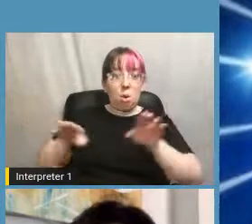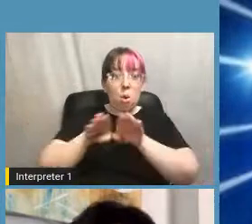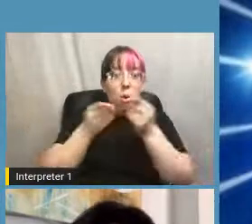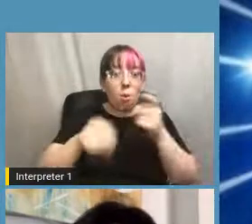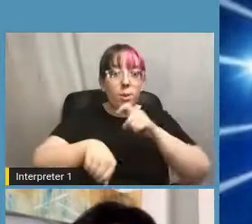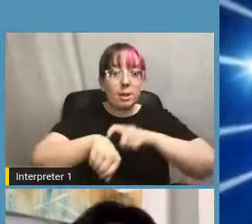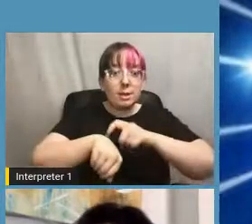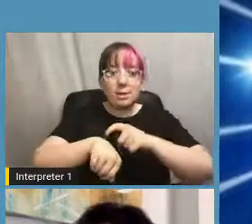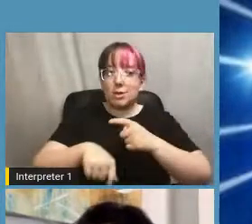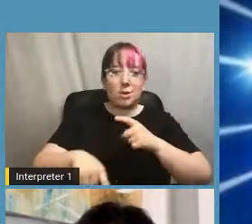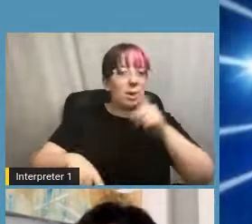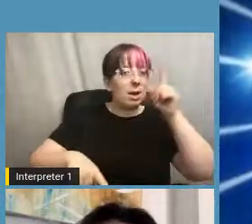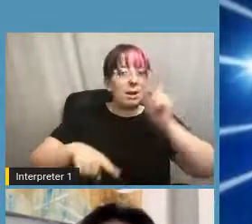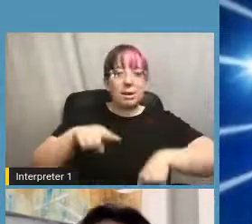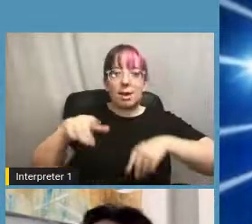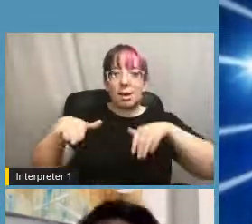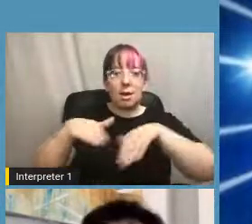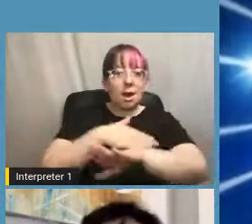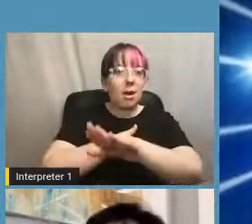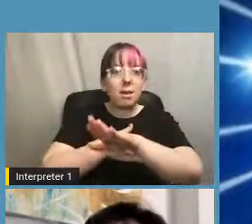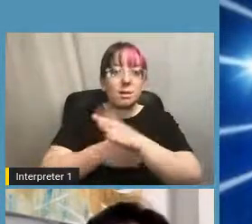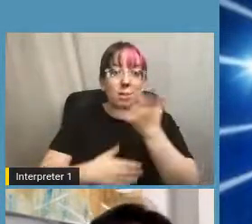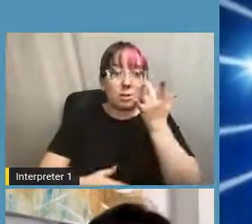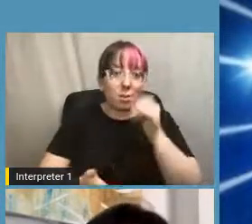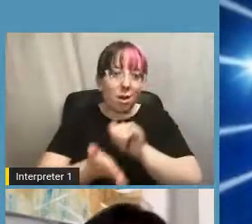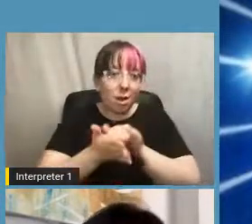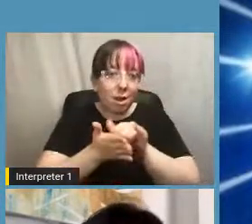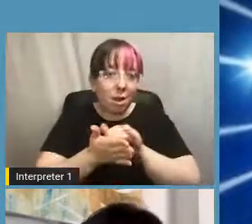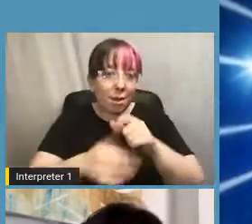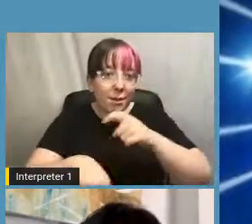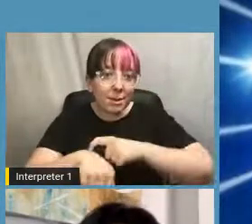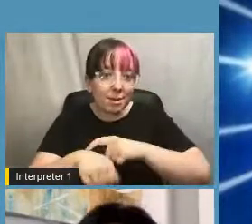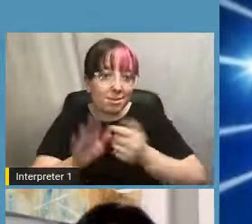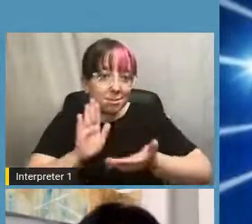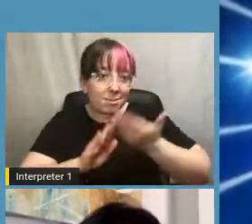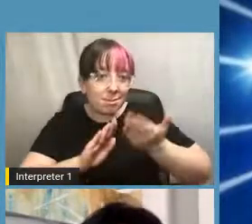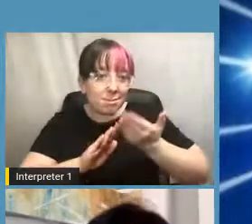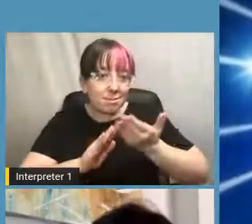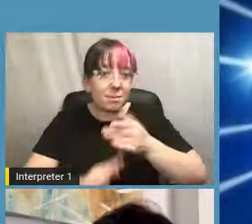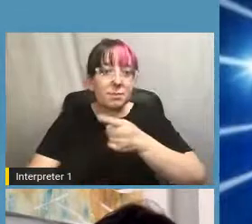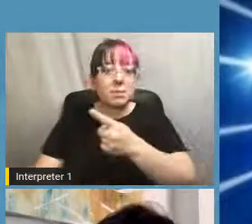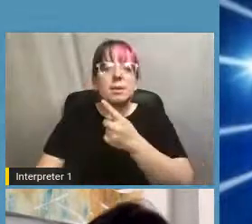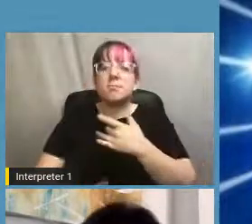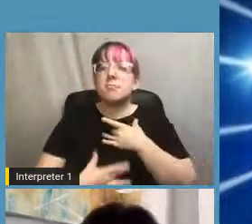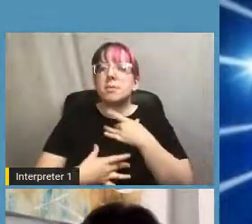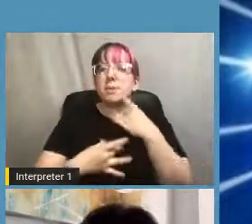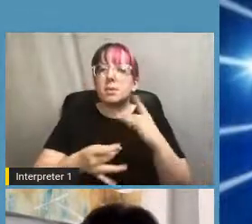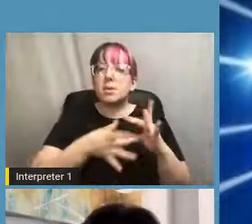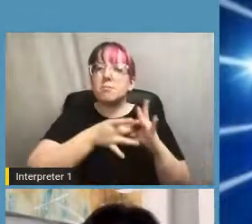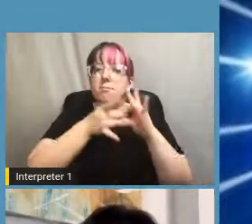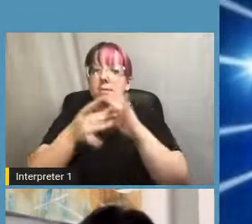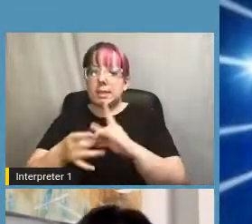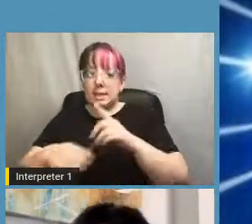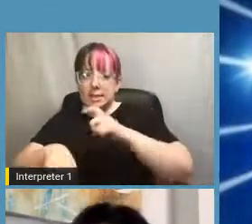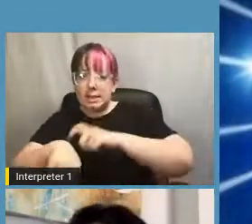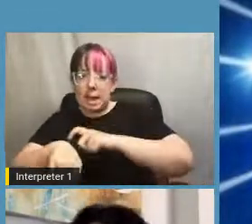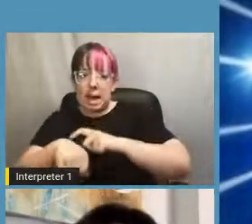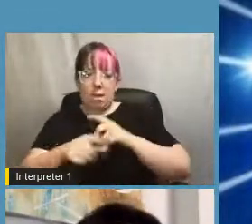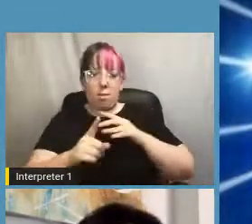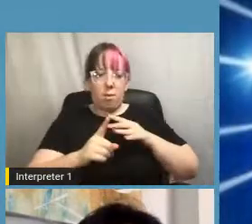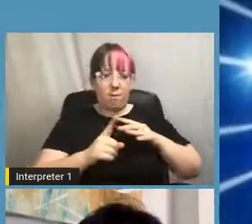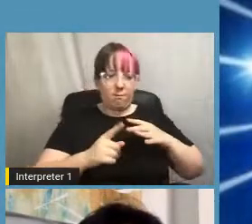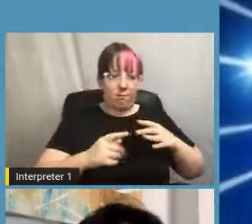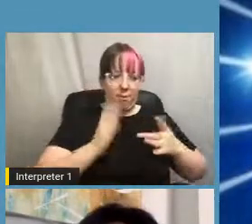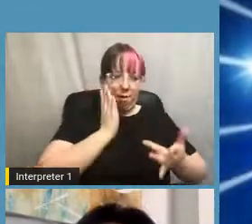you cannot go in and see the art. This is because he has an interest in the relationship between time and the virtual space, but at the same time,